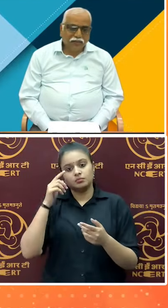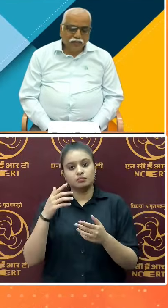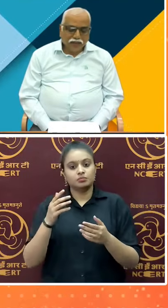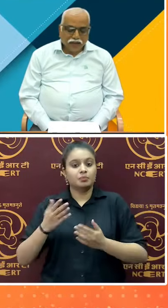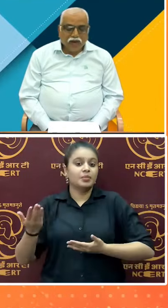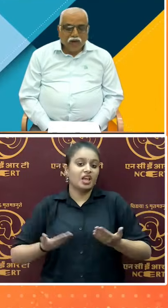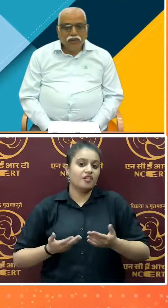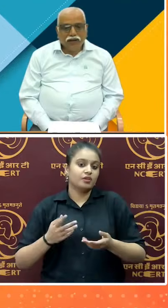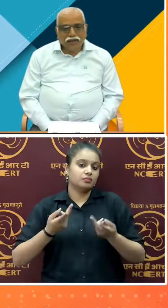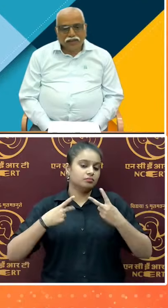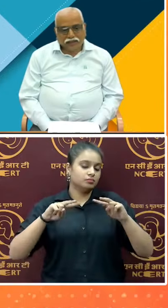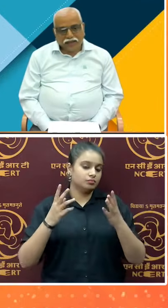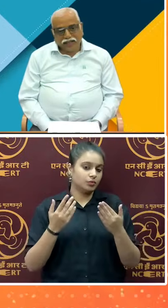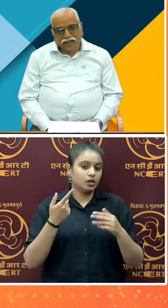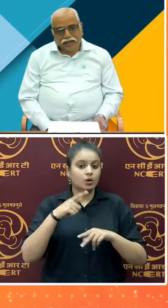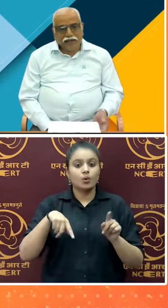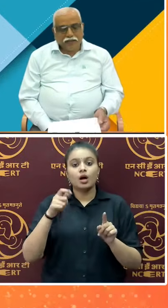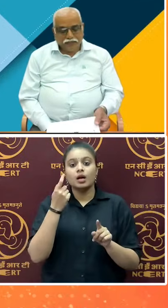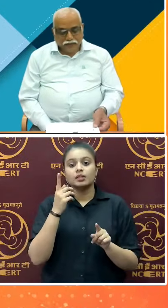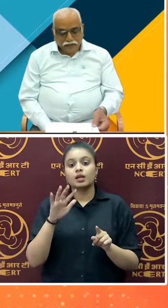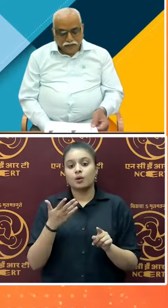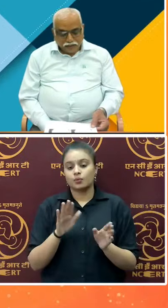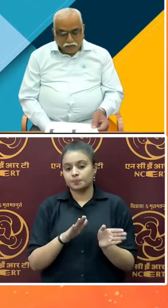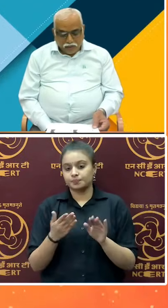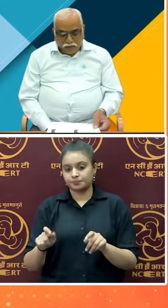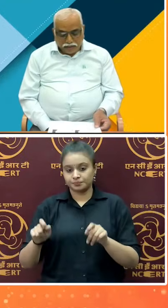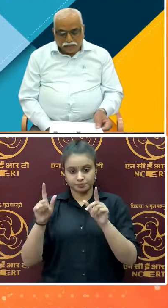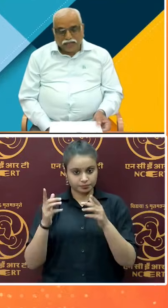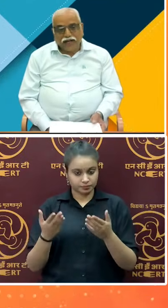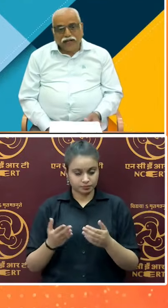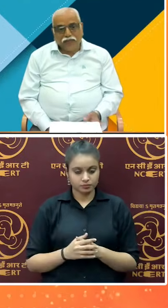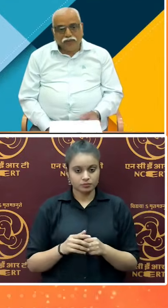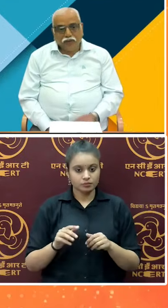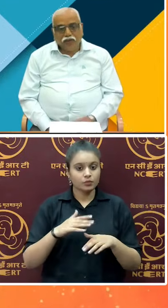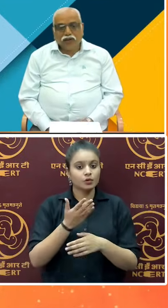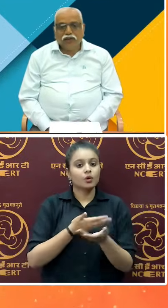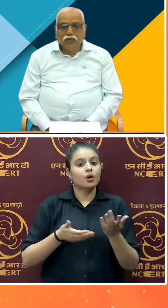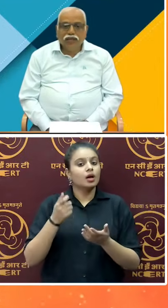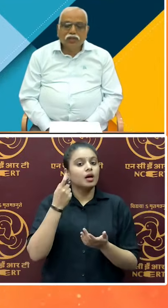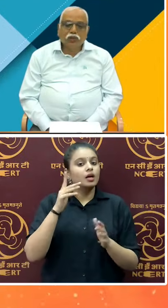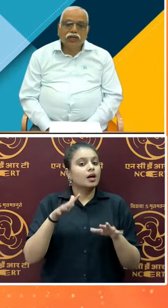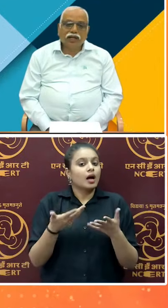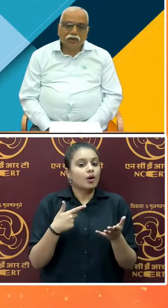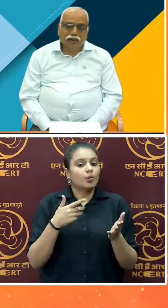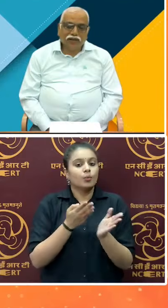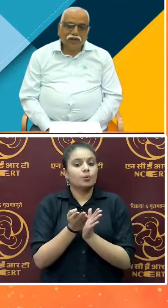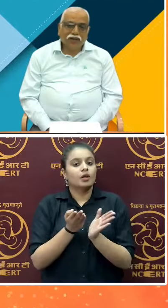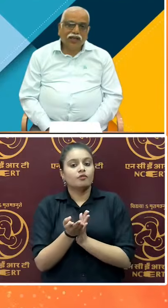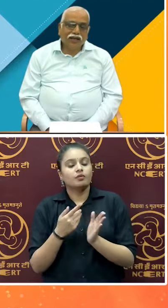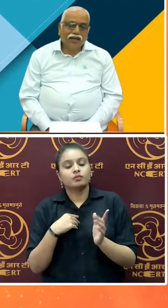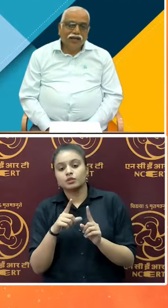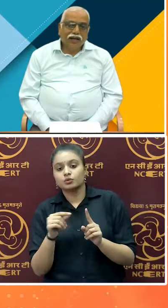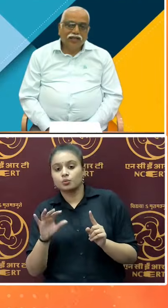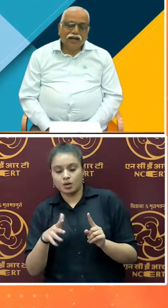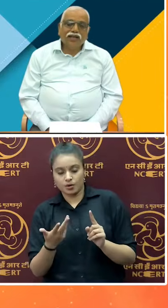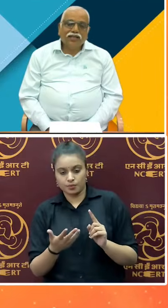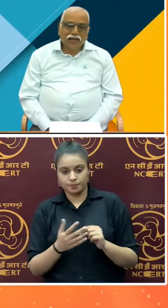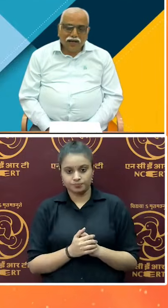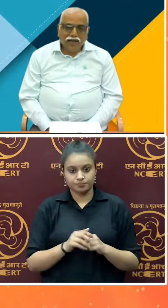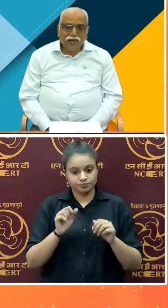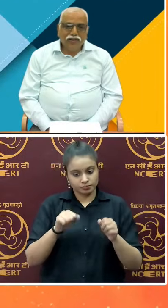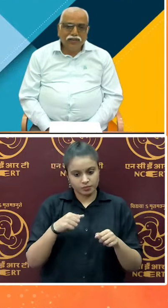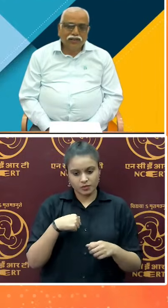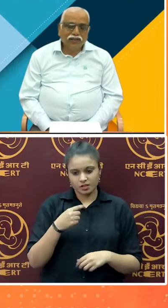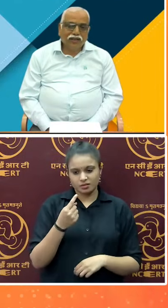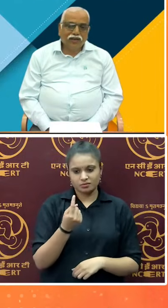behaviors. Now, how do we understand? Next slide. So how do we understand them? What are the ways we can do it? So here, it is not a